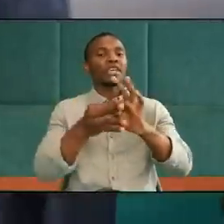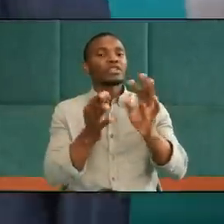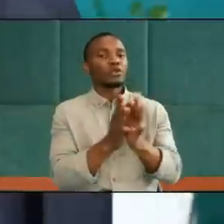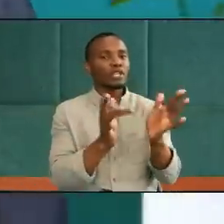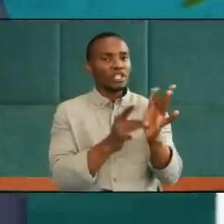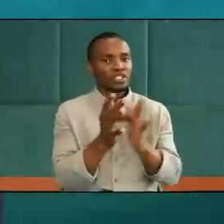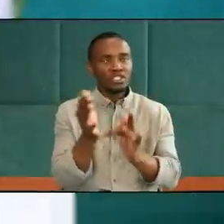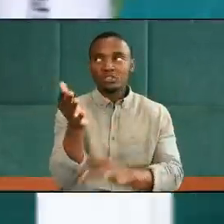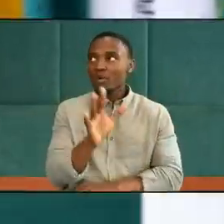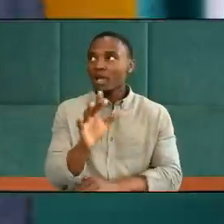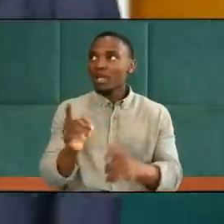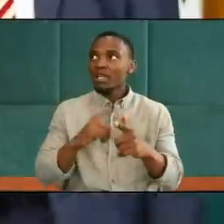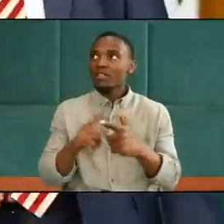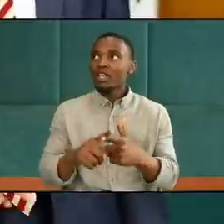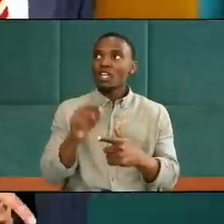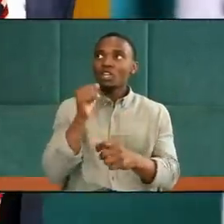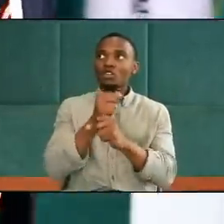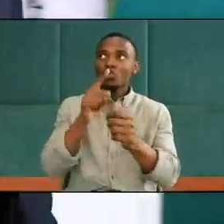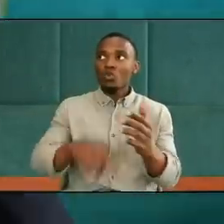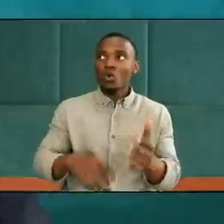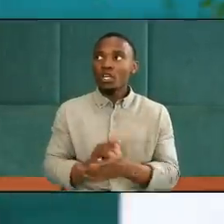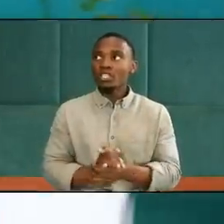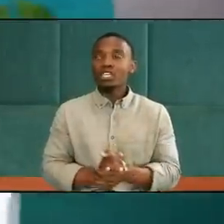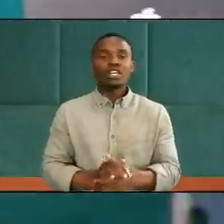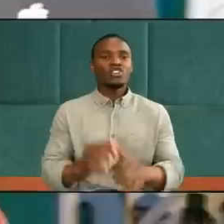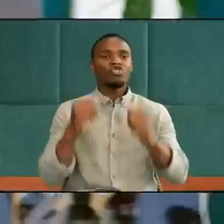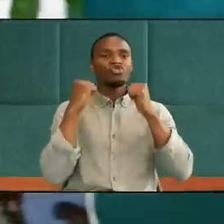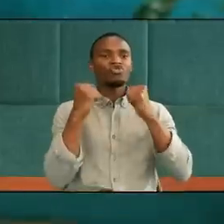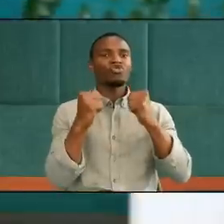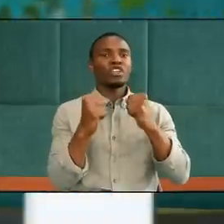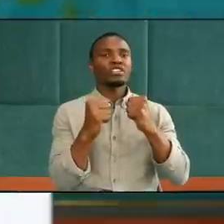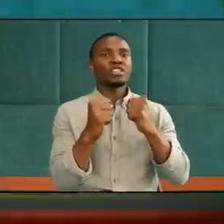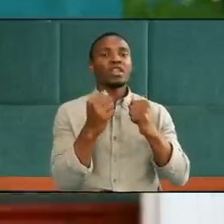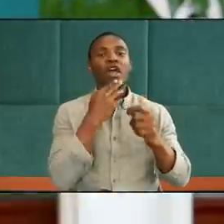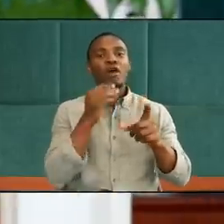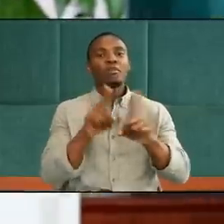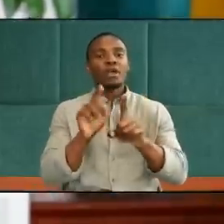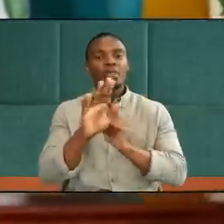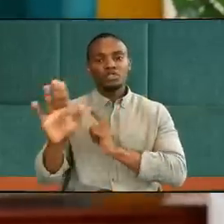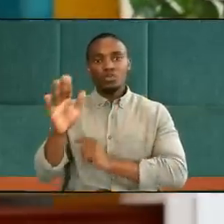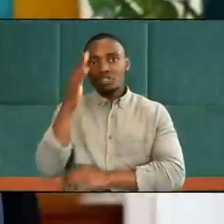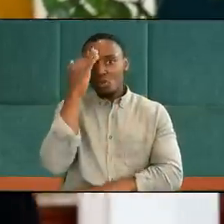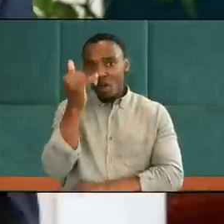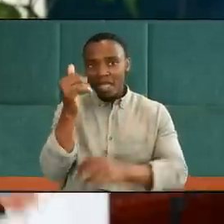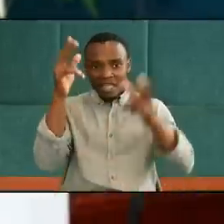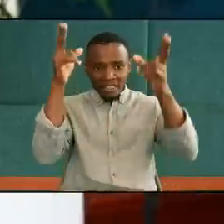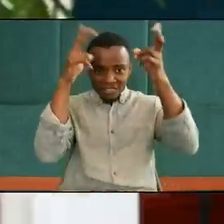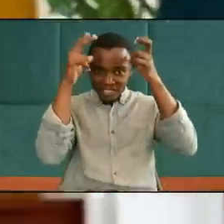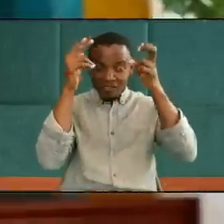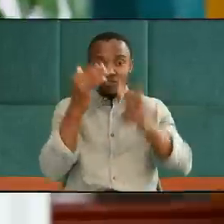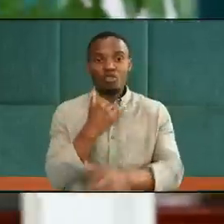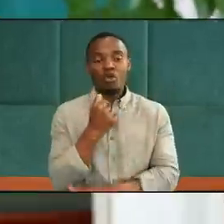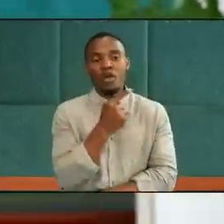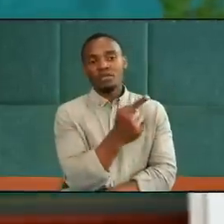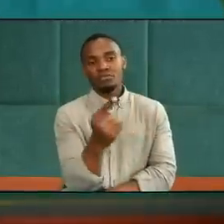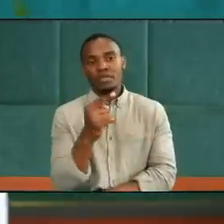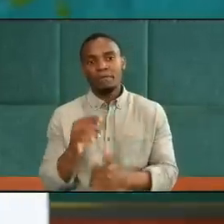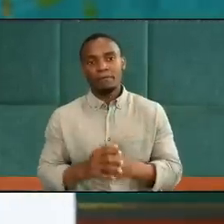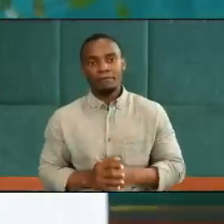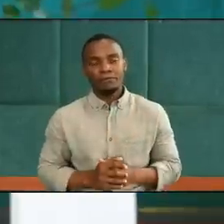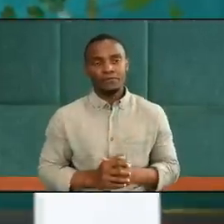go and strengthen your brethren. Because I tell you, the devil is going to go after them also. There's a fight for